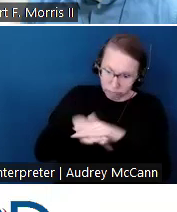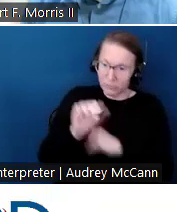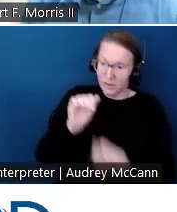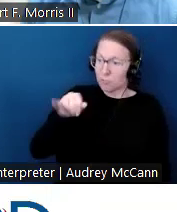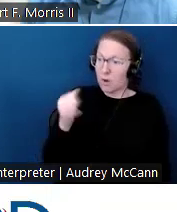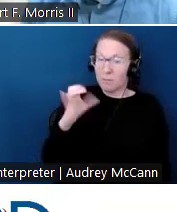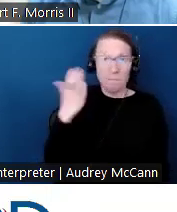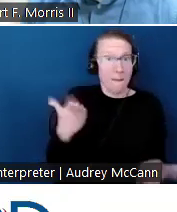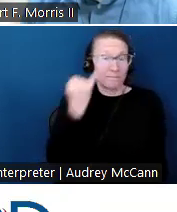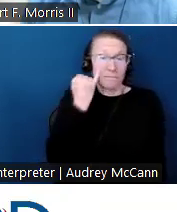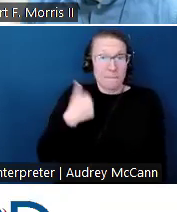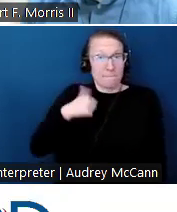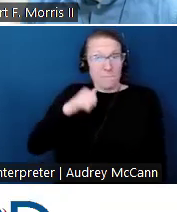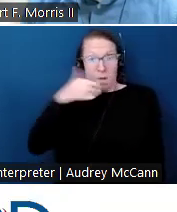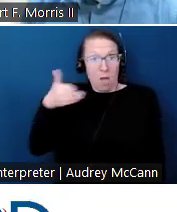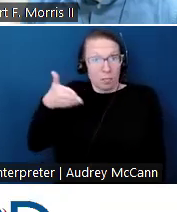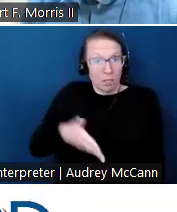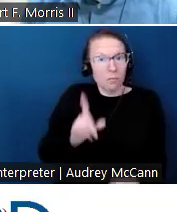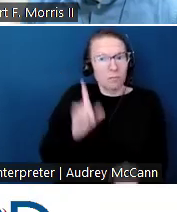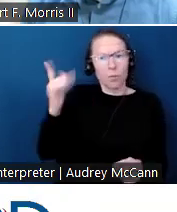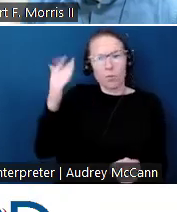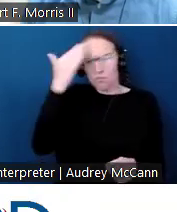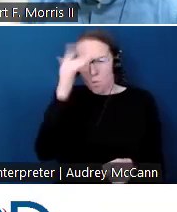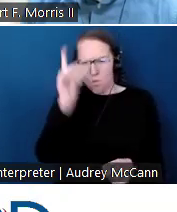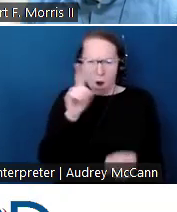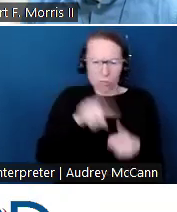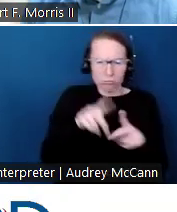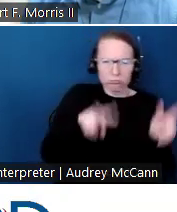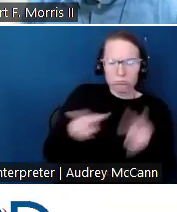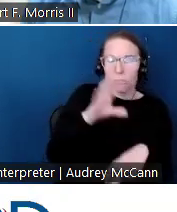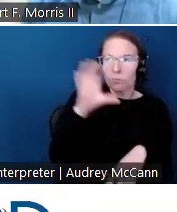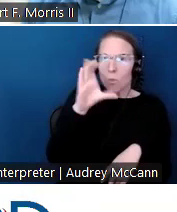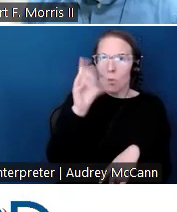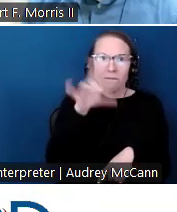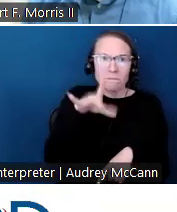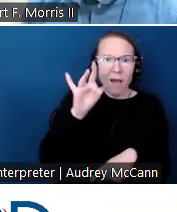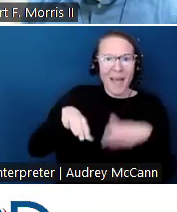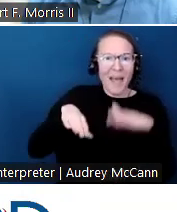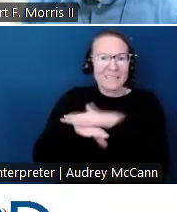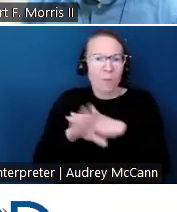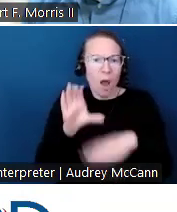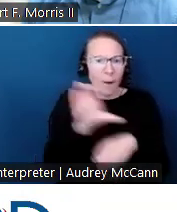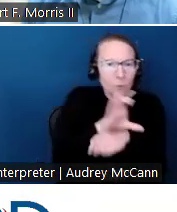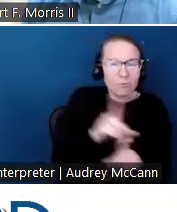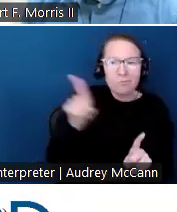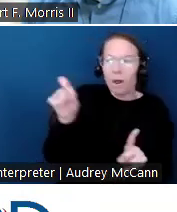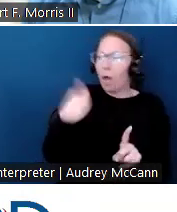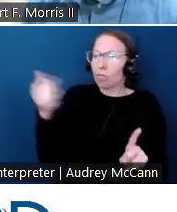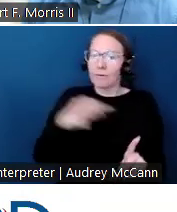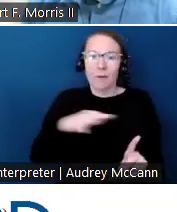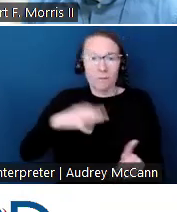there, that they know, where to find the accessible computers, that other staff knows how to help them get set